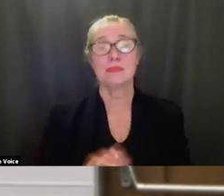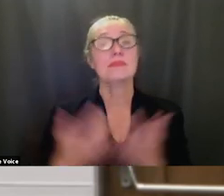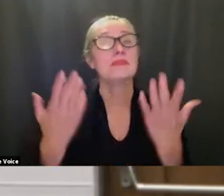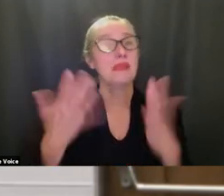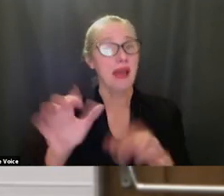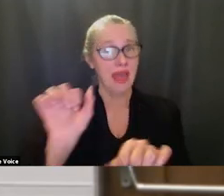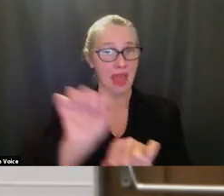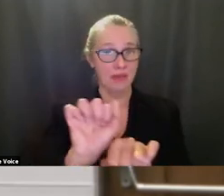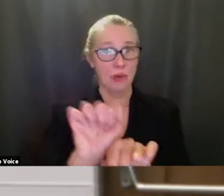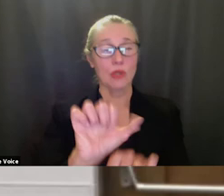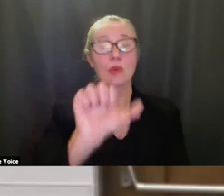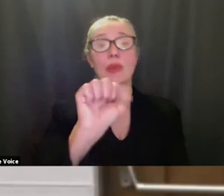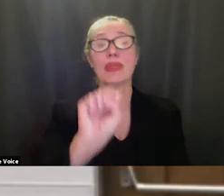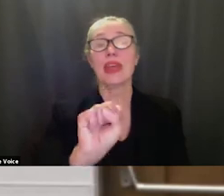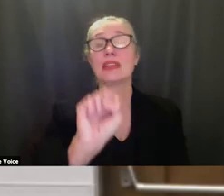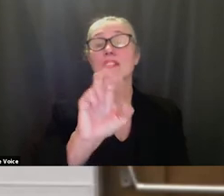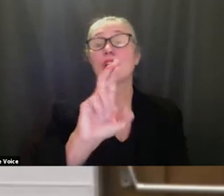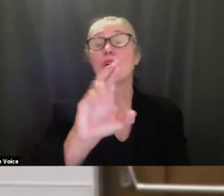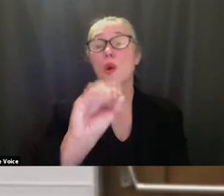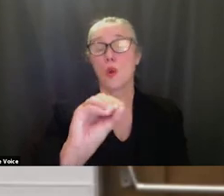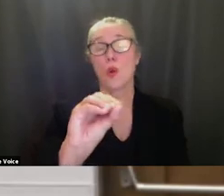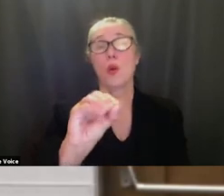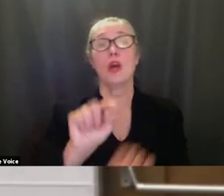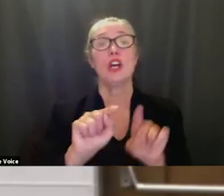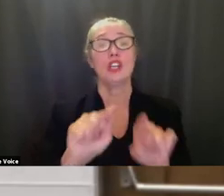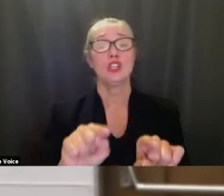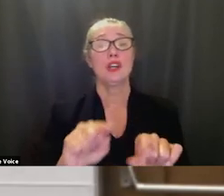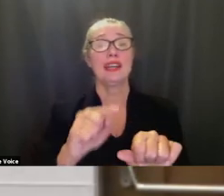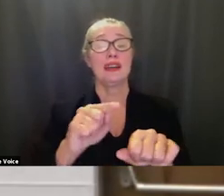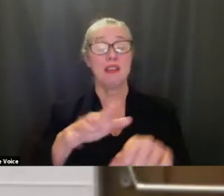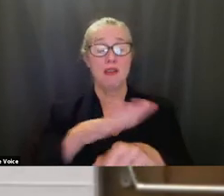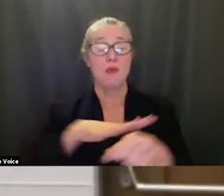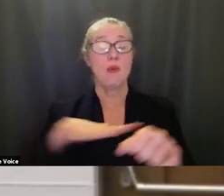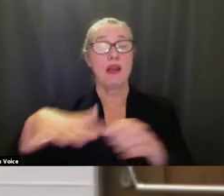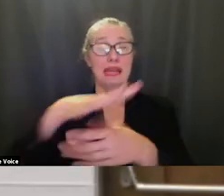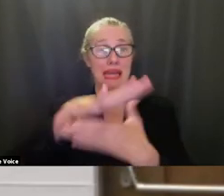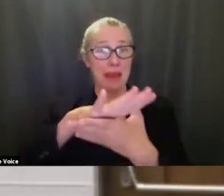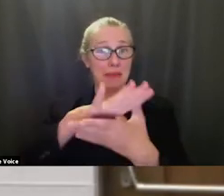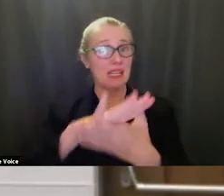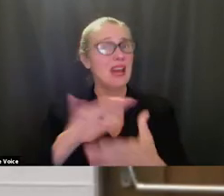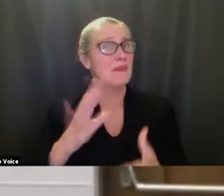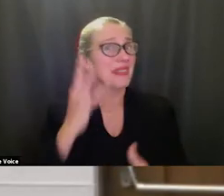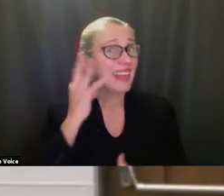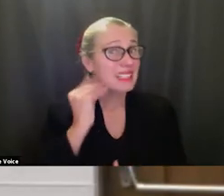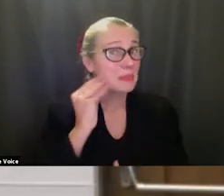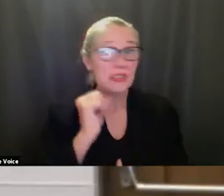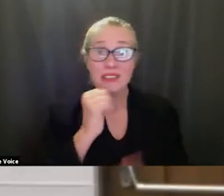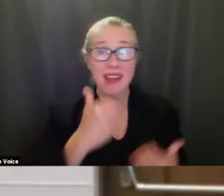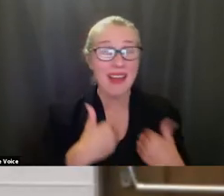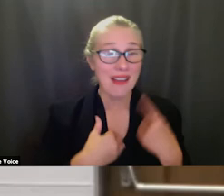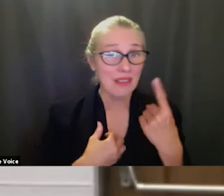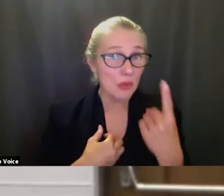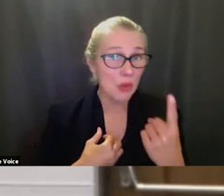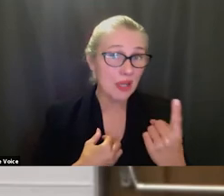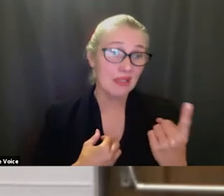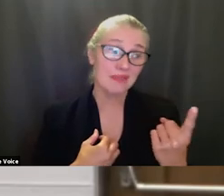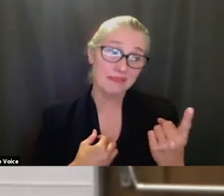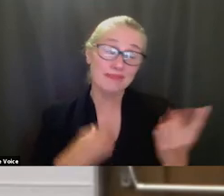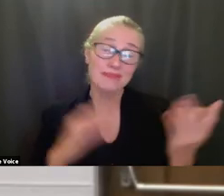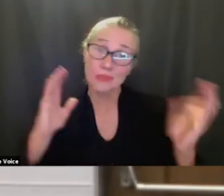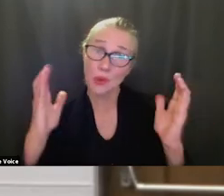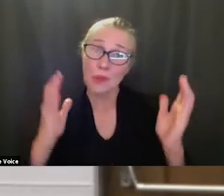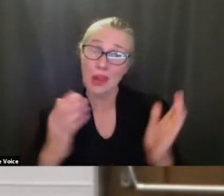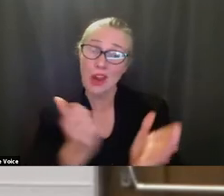sros on campus but i think that having that experience of not having one helped me